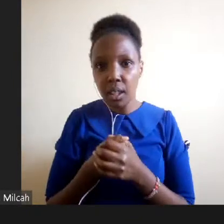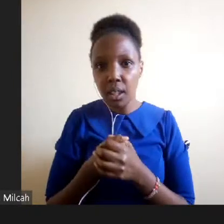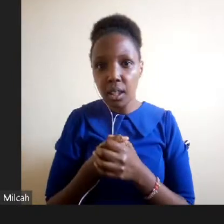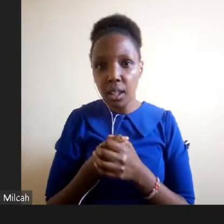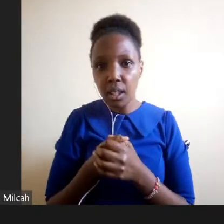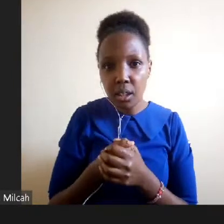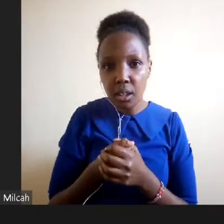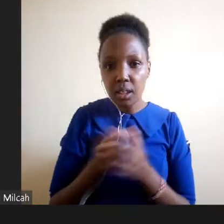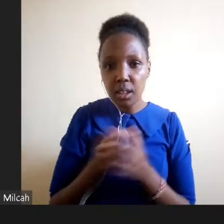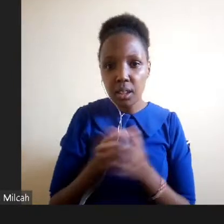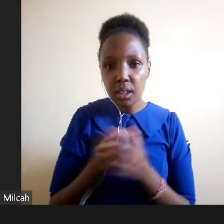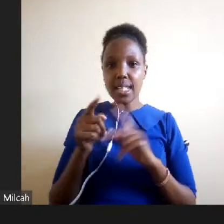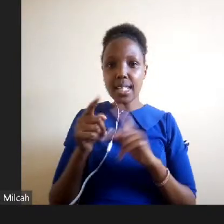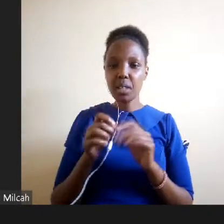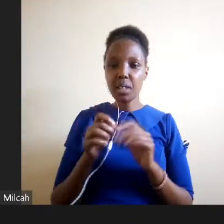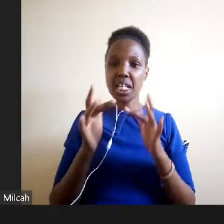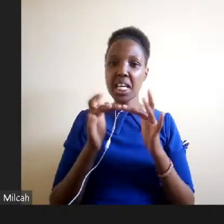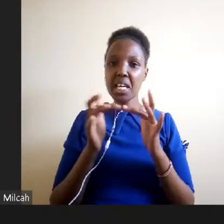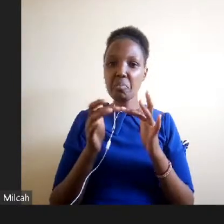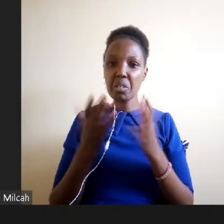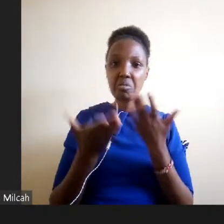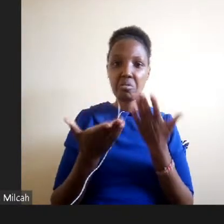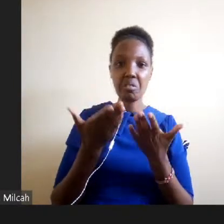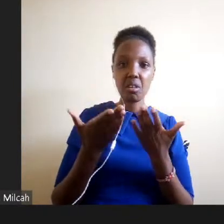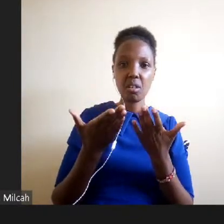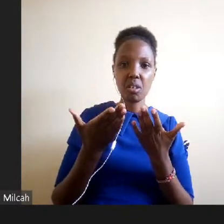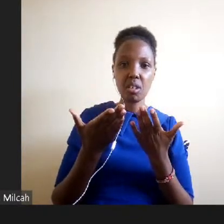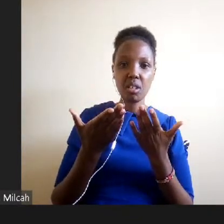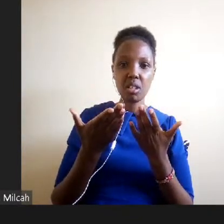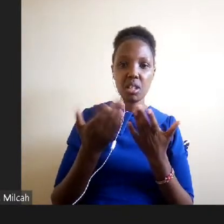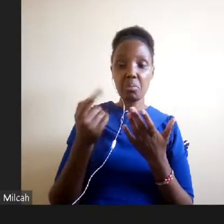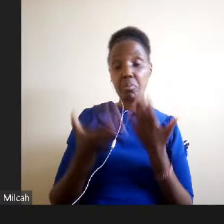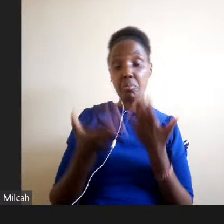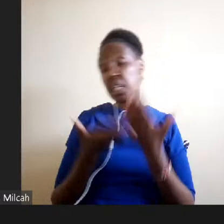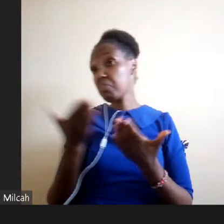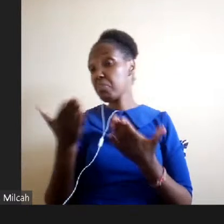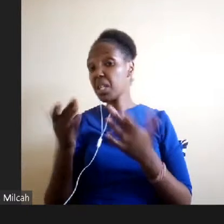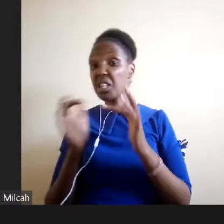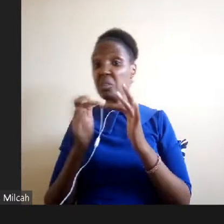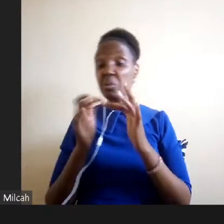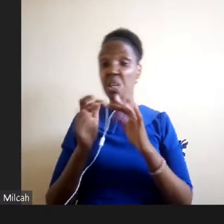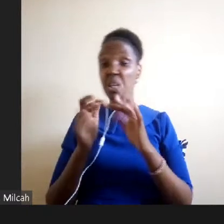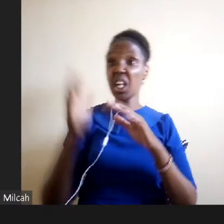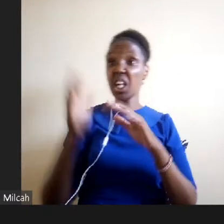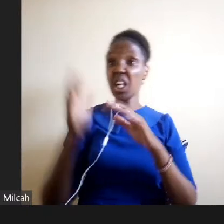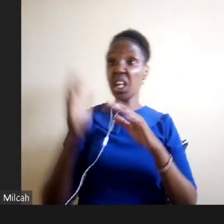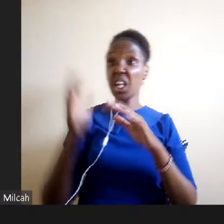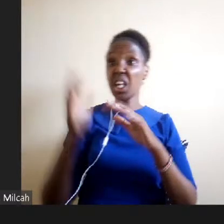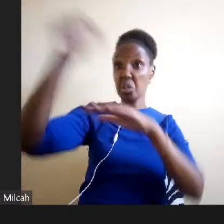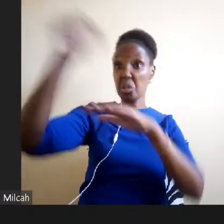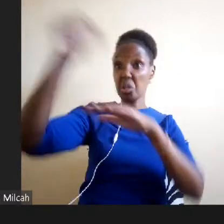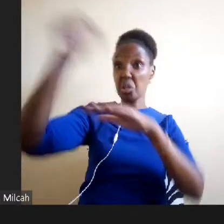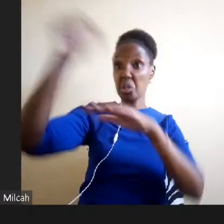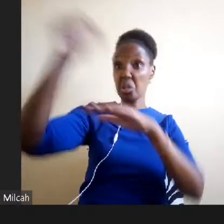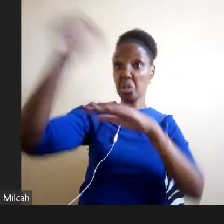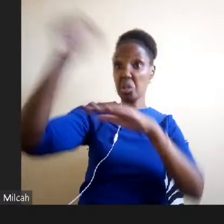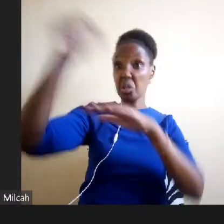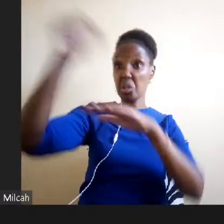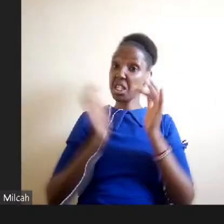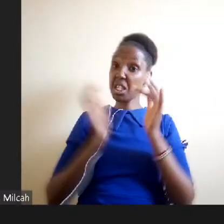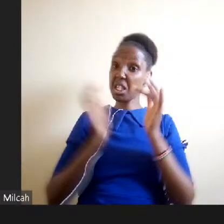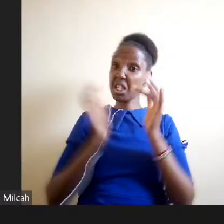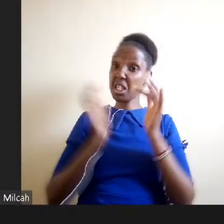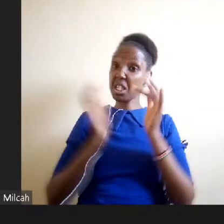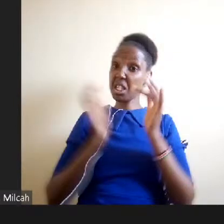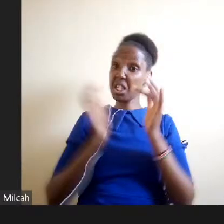getting emails from organizations that you have not either subscribed to or people that you have not recognized. And at this point, also just trying to help